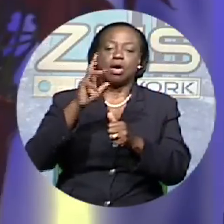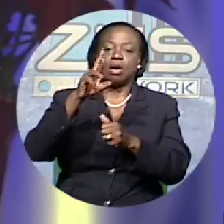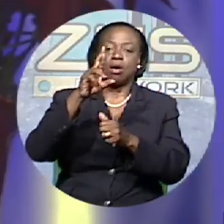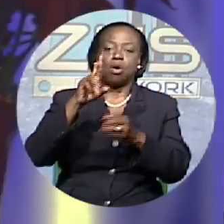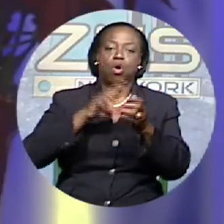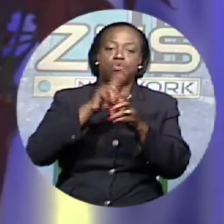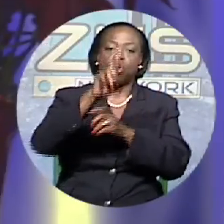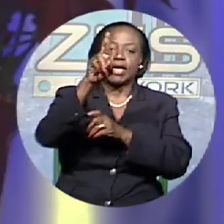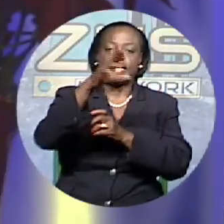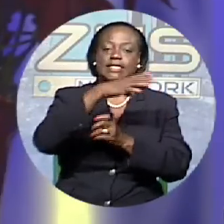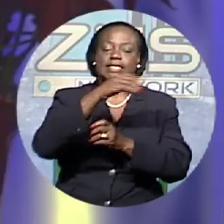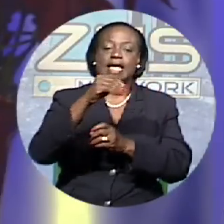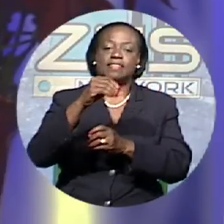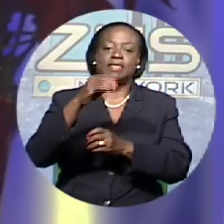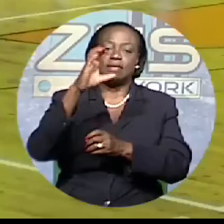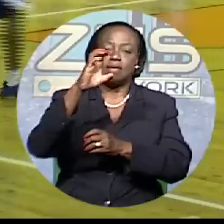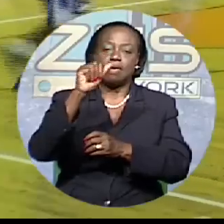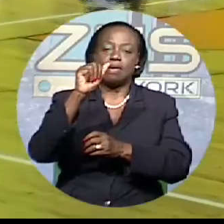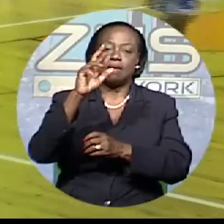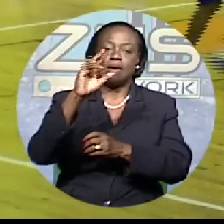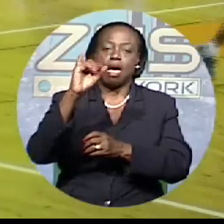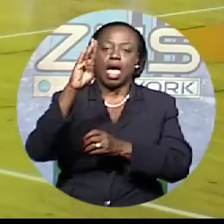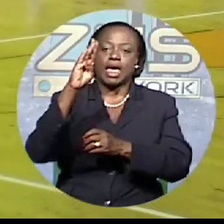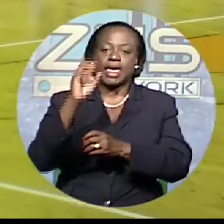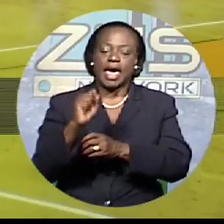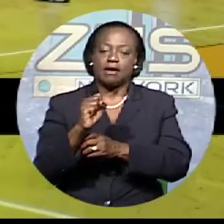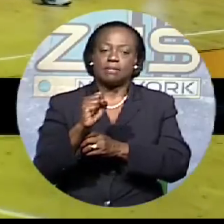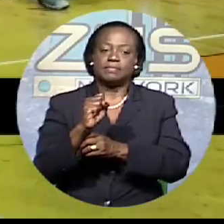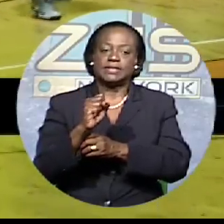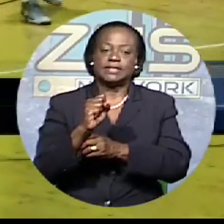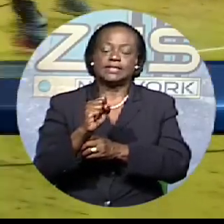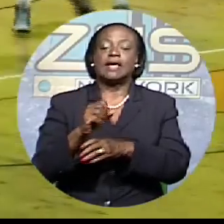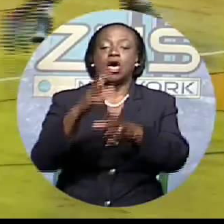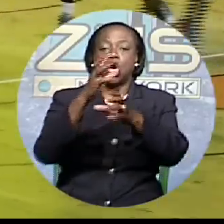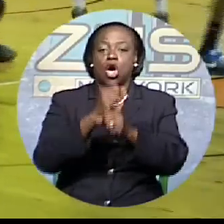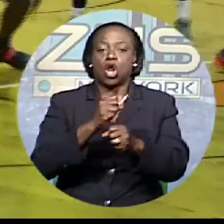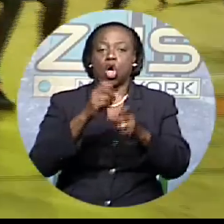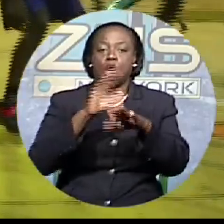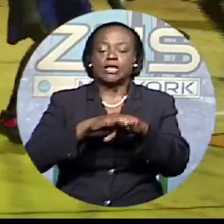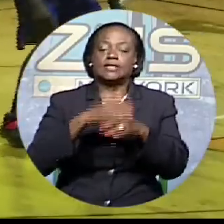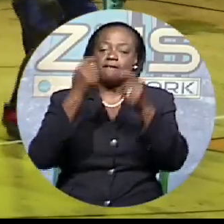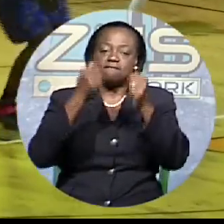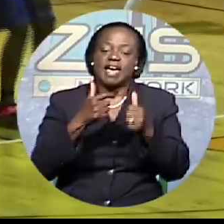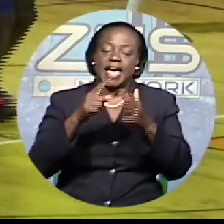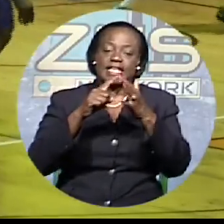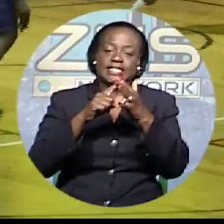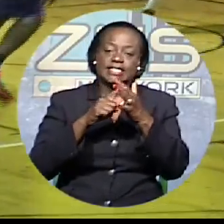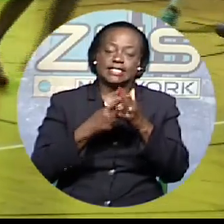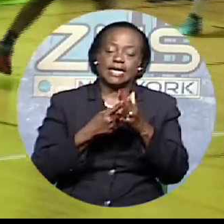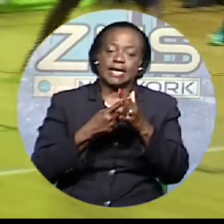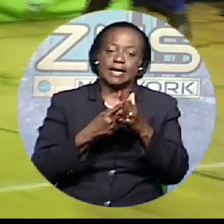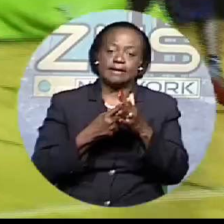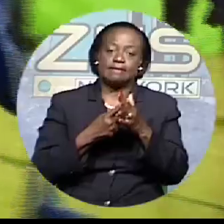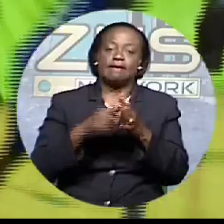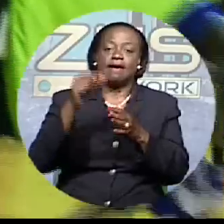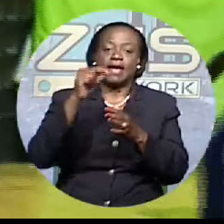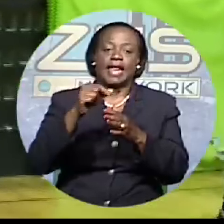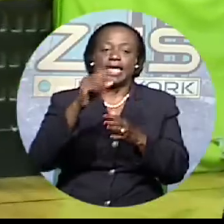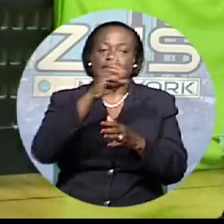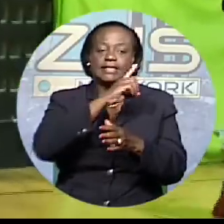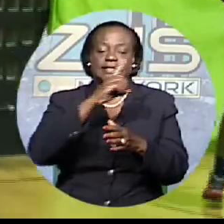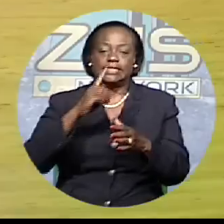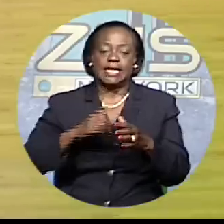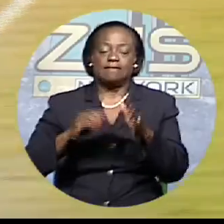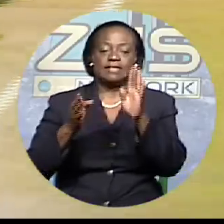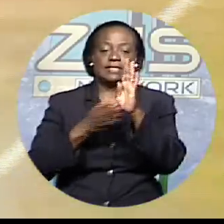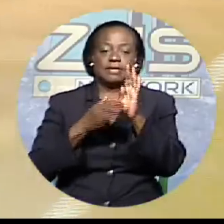and the COB Caribs. The Caribs getting out to a fast start. Glenn Davis fakes the three, drives the lane, basket